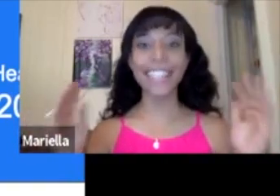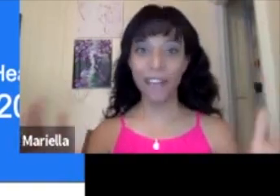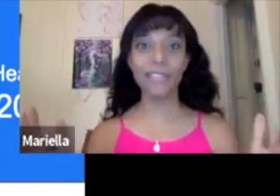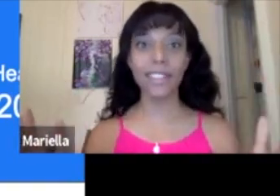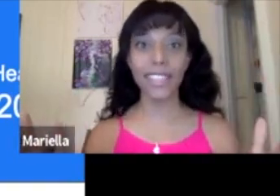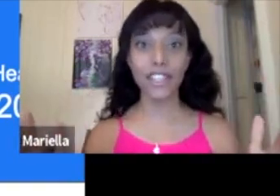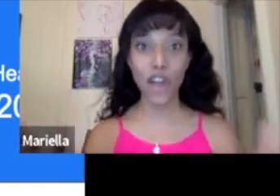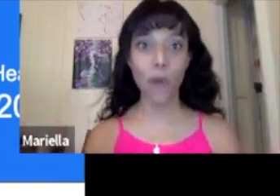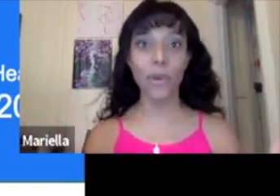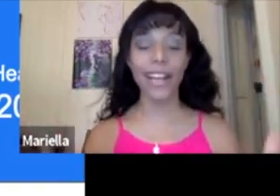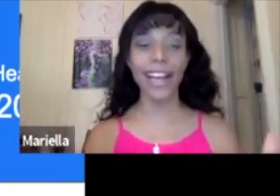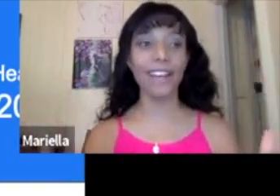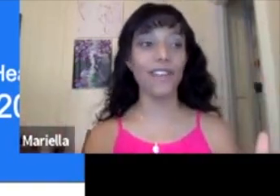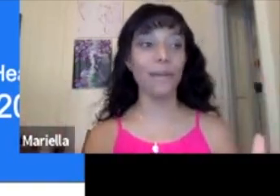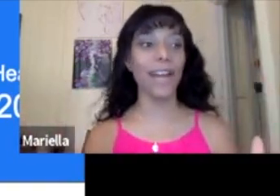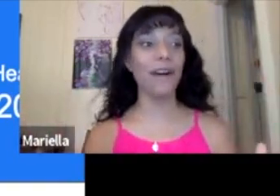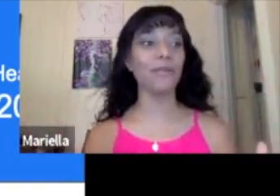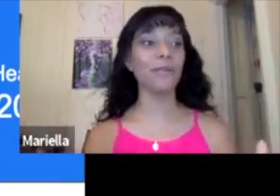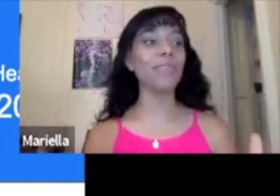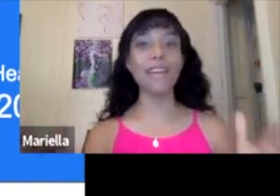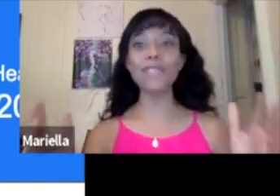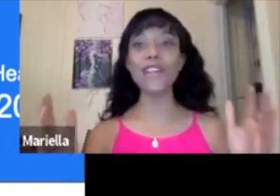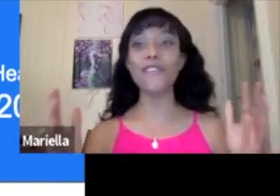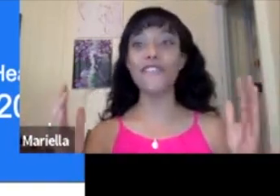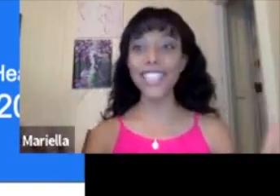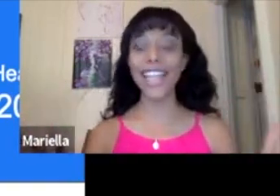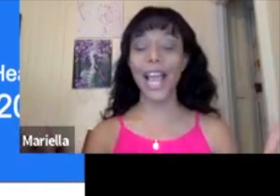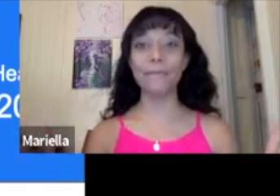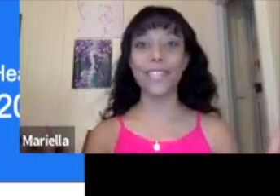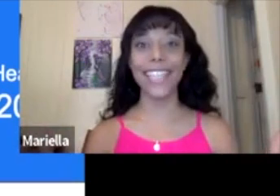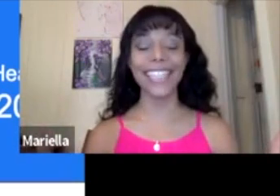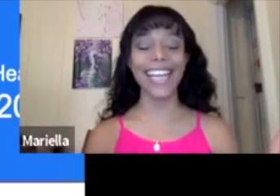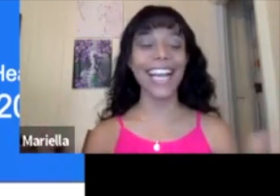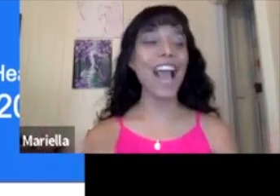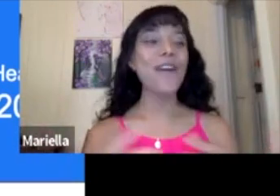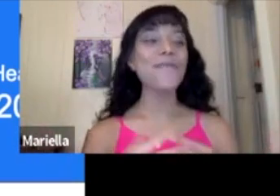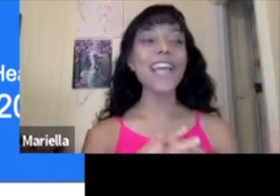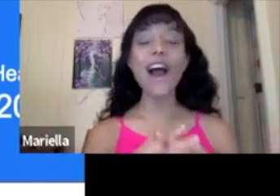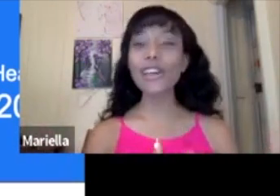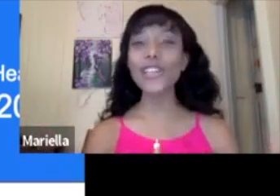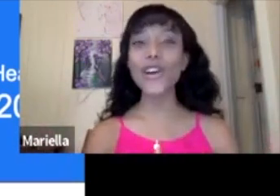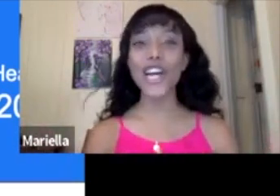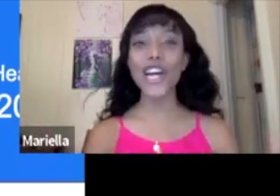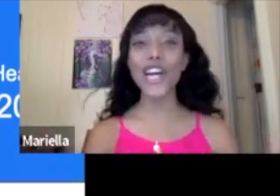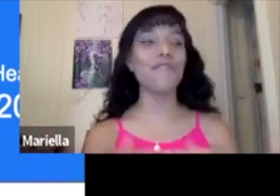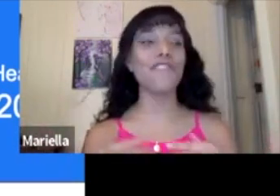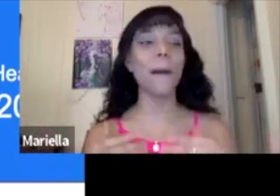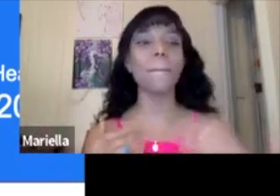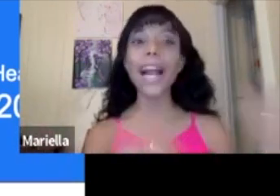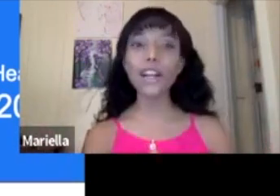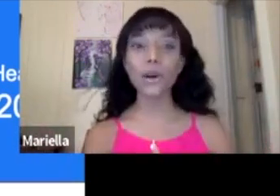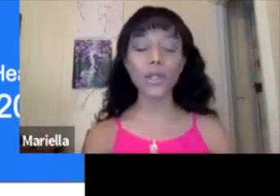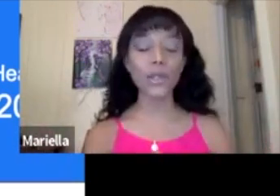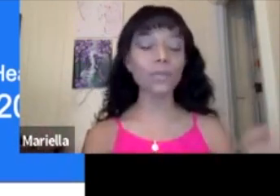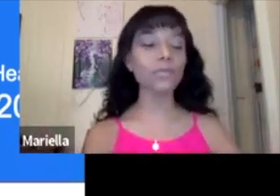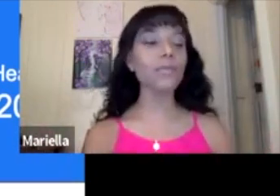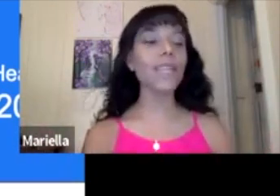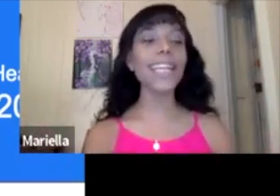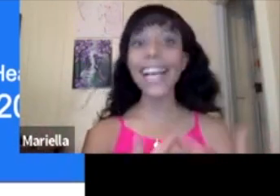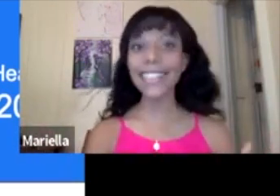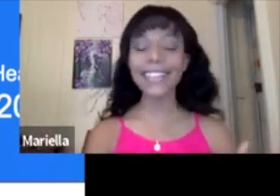I definitely know where I get it from now. It was her first time presenting. We also heard from